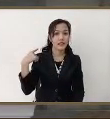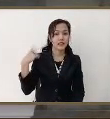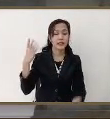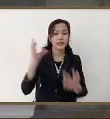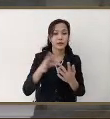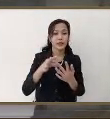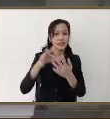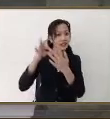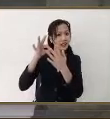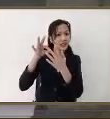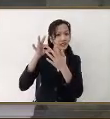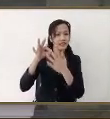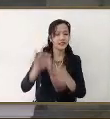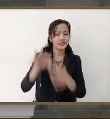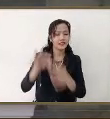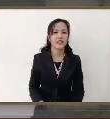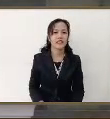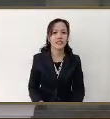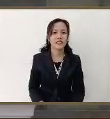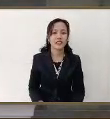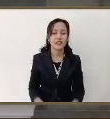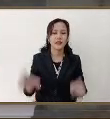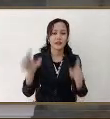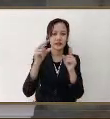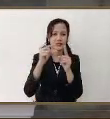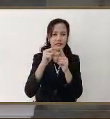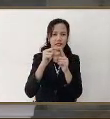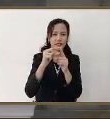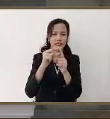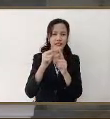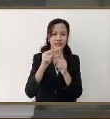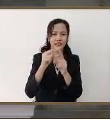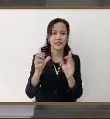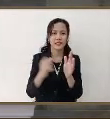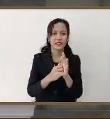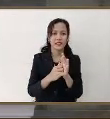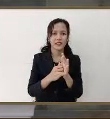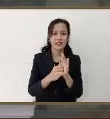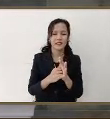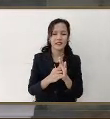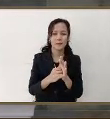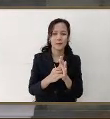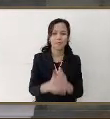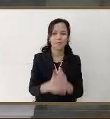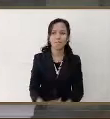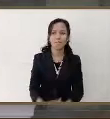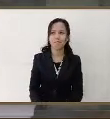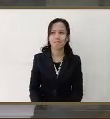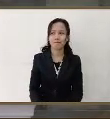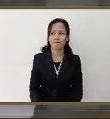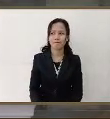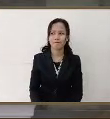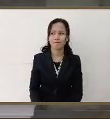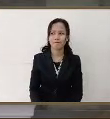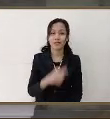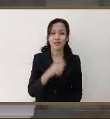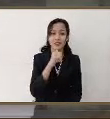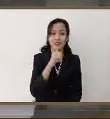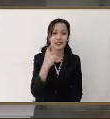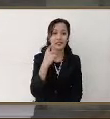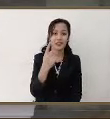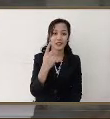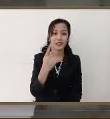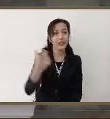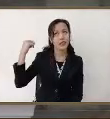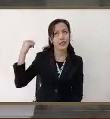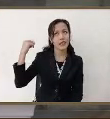inyo. There are some special phrases na hindi ko nabanggit sa inyo na matatagpuan natin sa